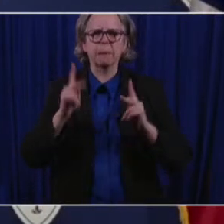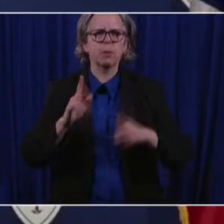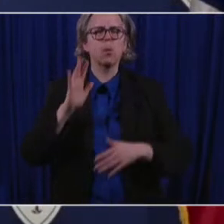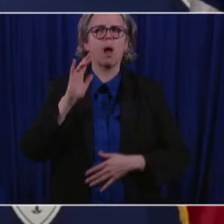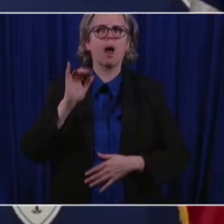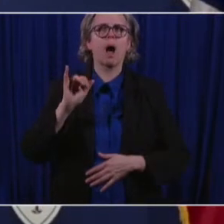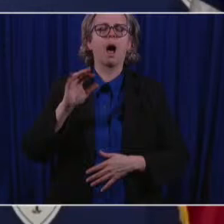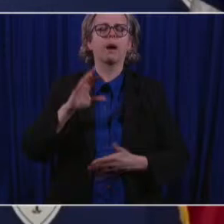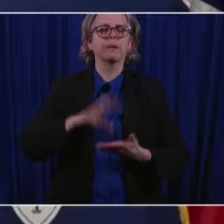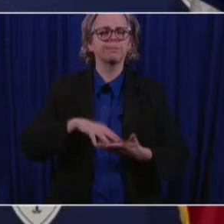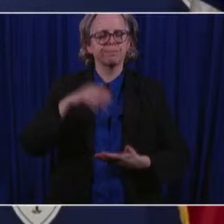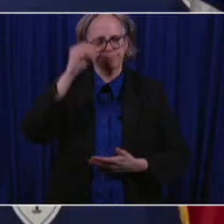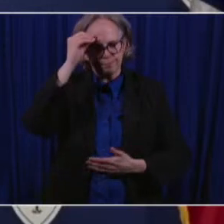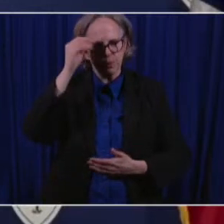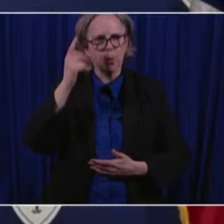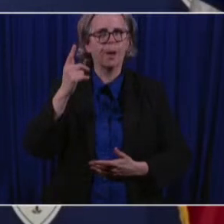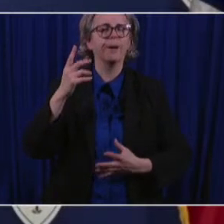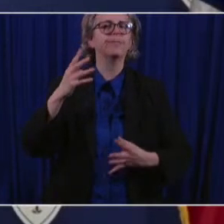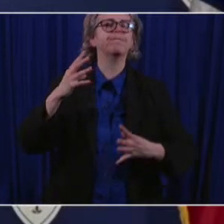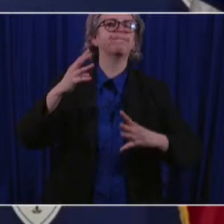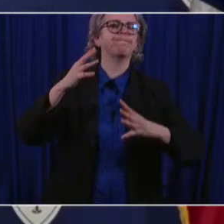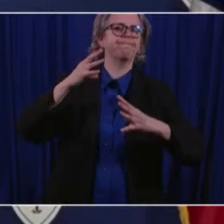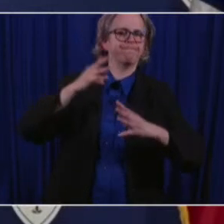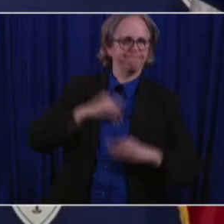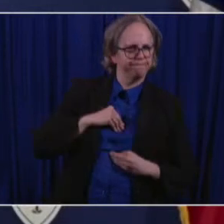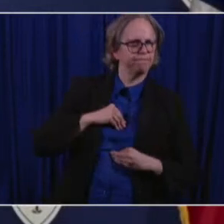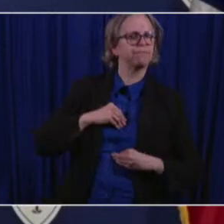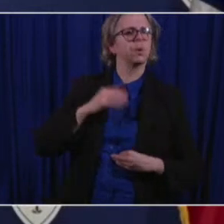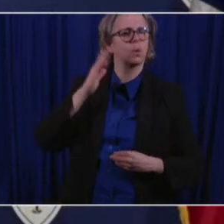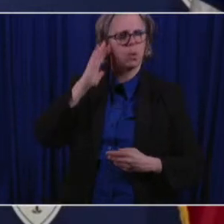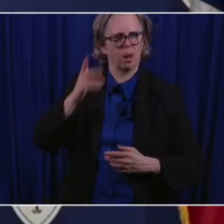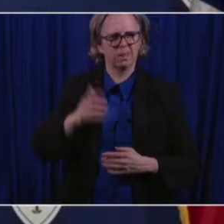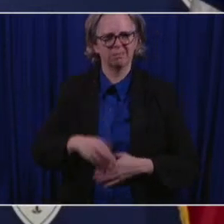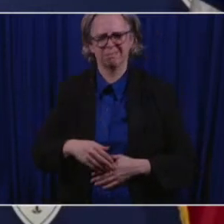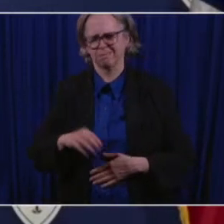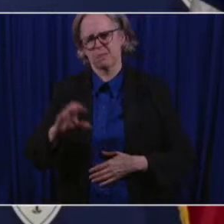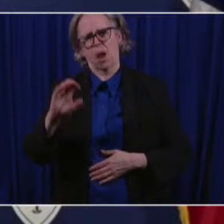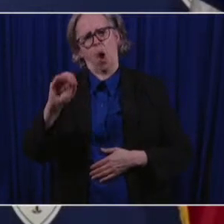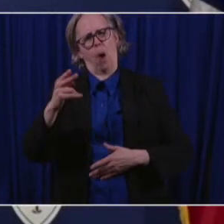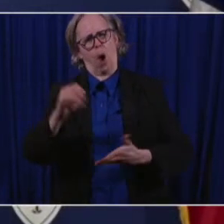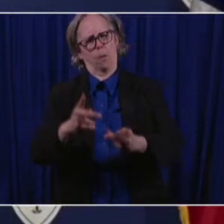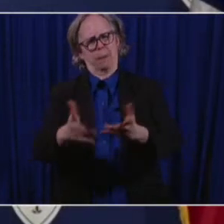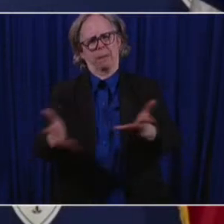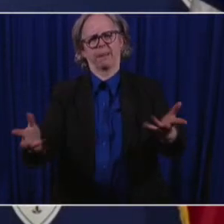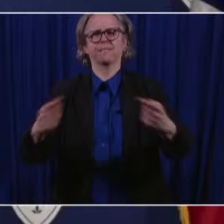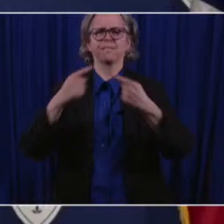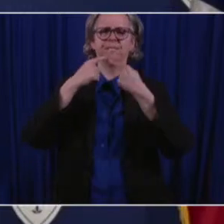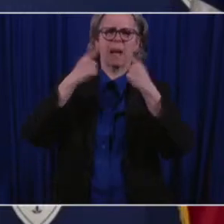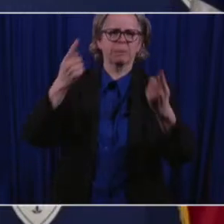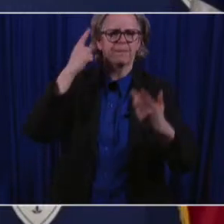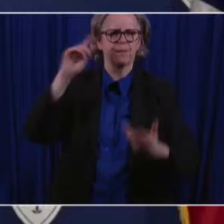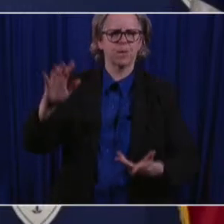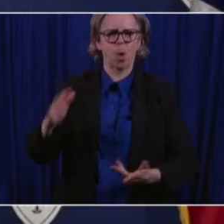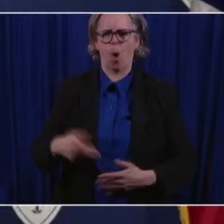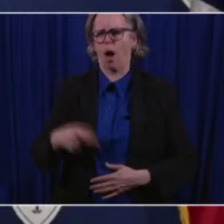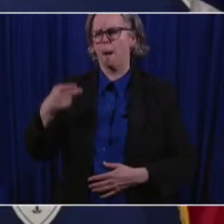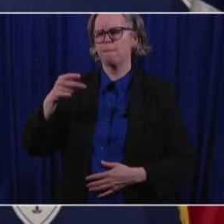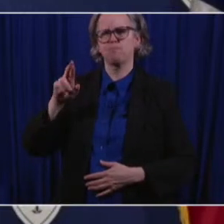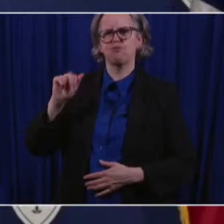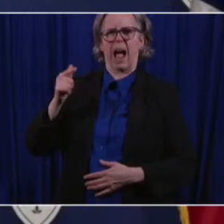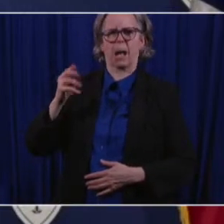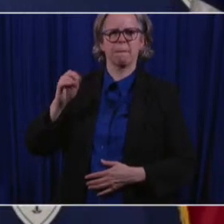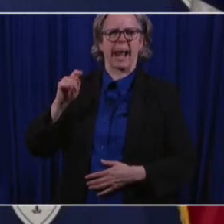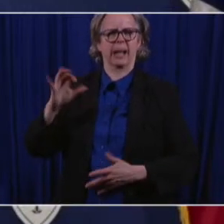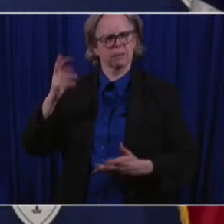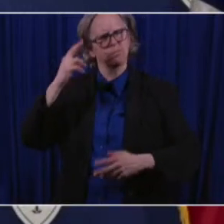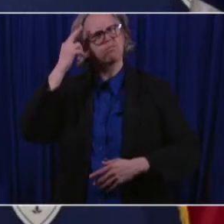People, you know, Ohioans are pragmatic and they're rational. And they try to weigh things out.